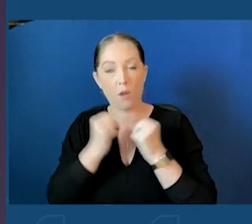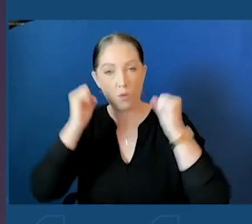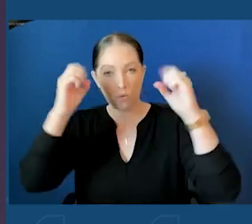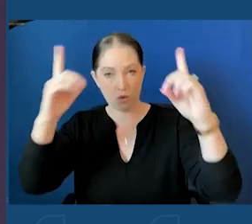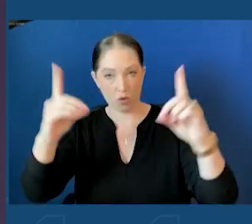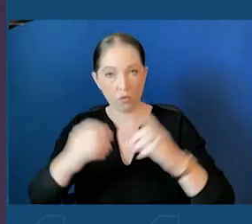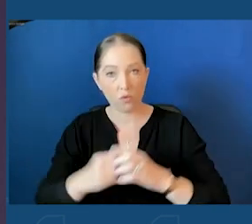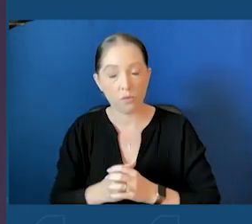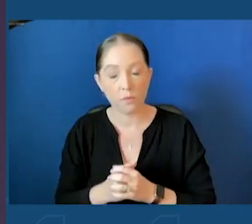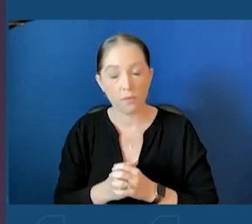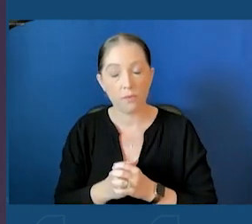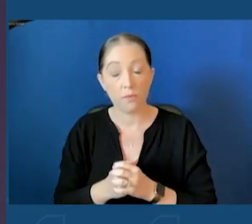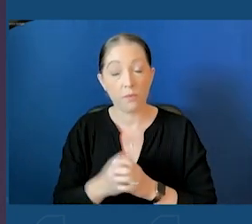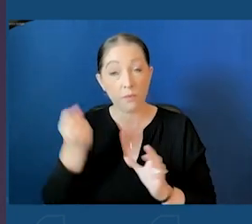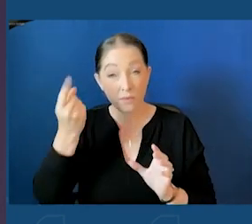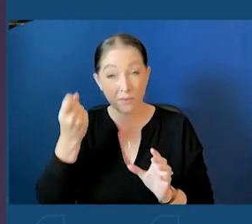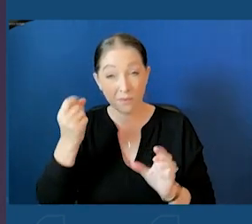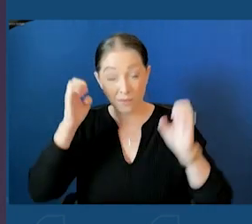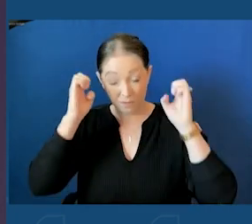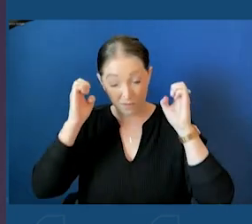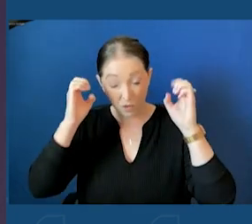But education